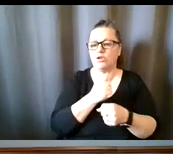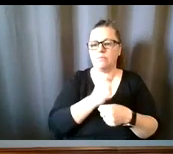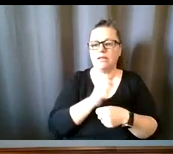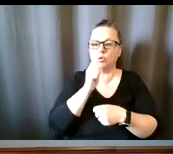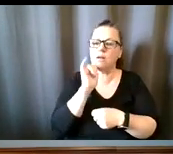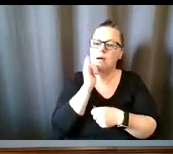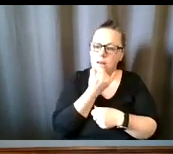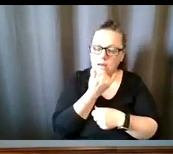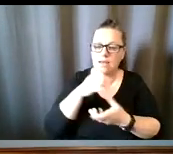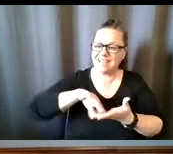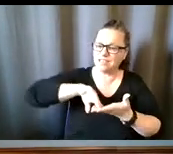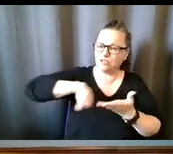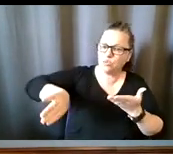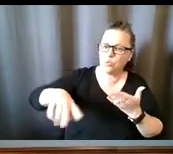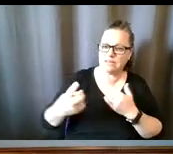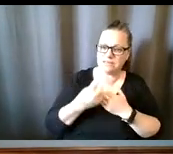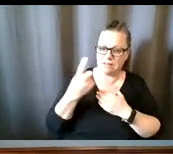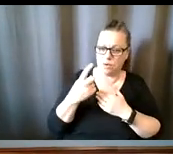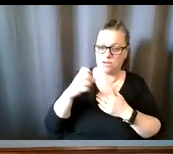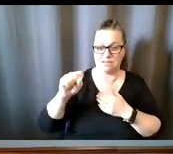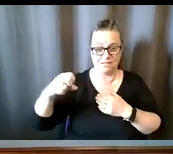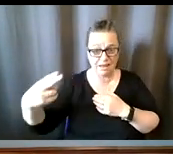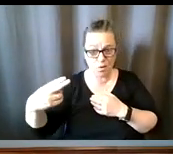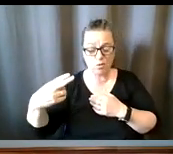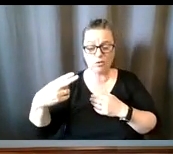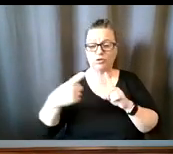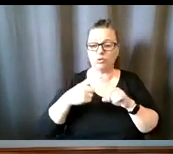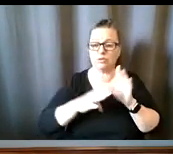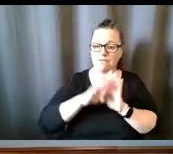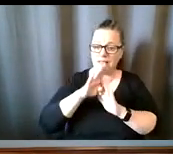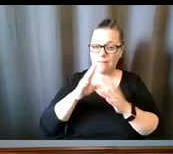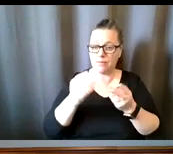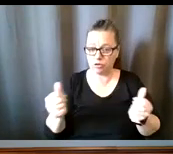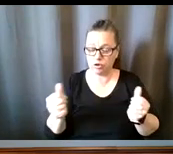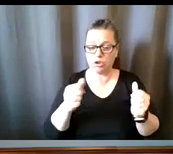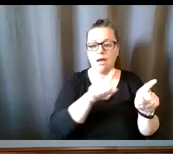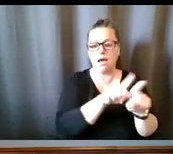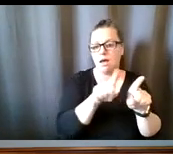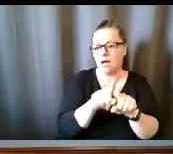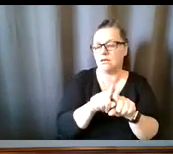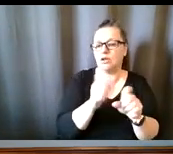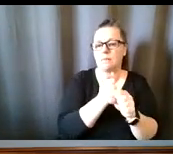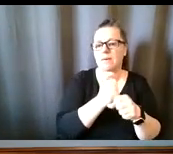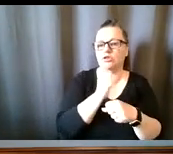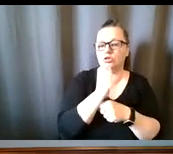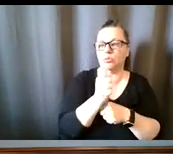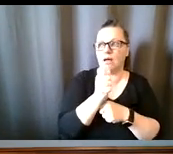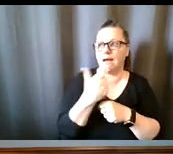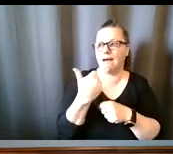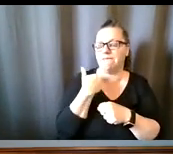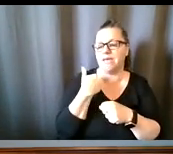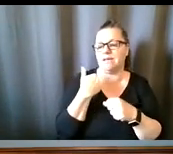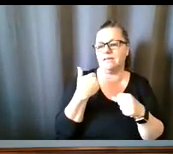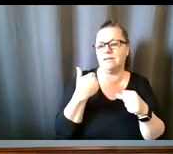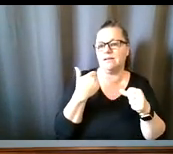excluding anyone, both the stakeholders to develop the solutions, as well as to make sure that we don't have any unintended consequences with our solutions